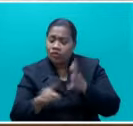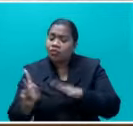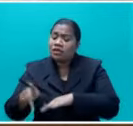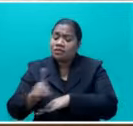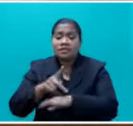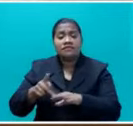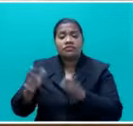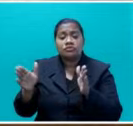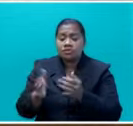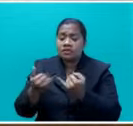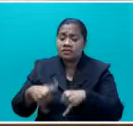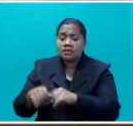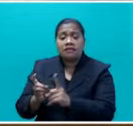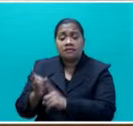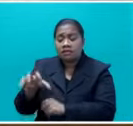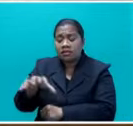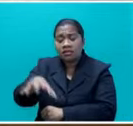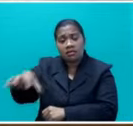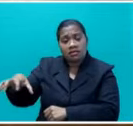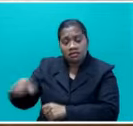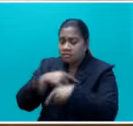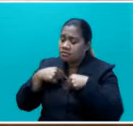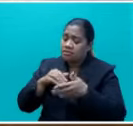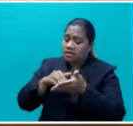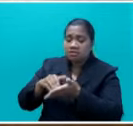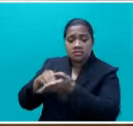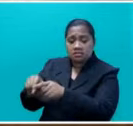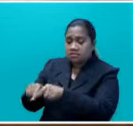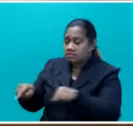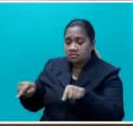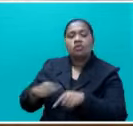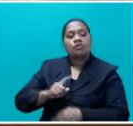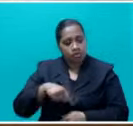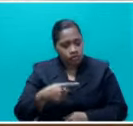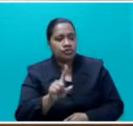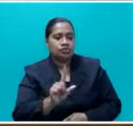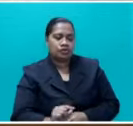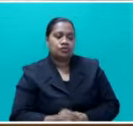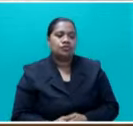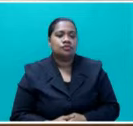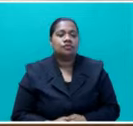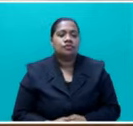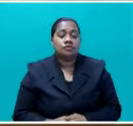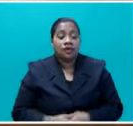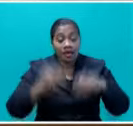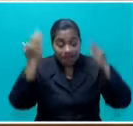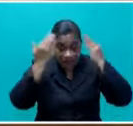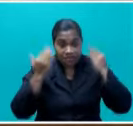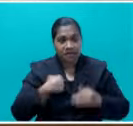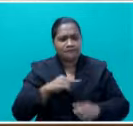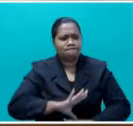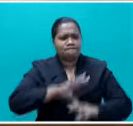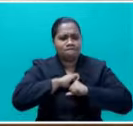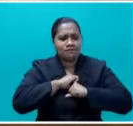Developing State and have been assisting them, and we will continue to do this, Mr. Speaker, and I'm confident to